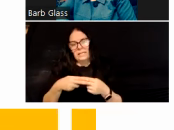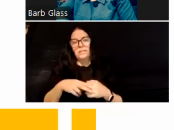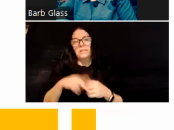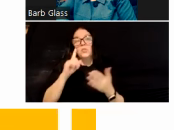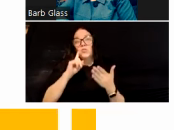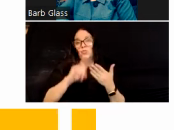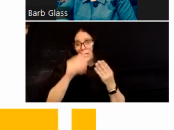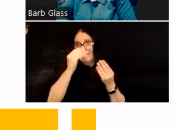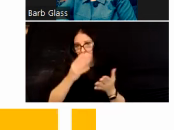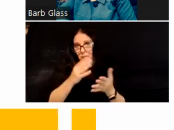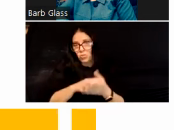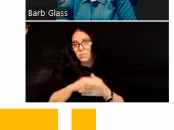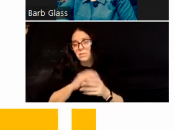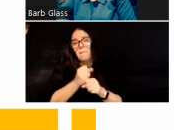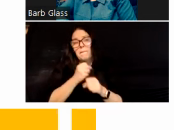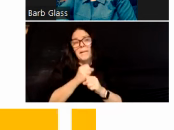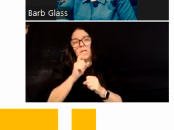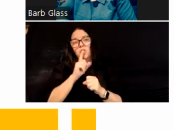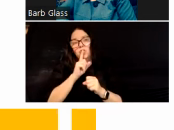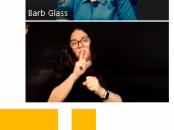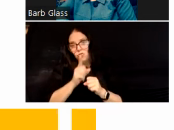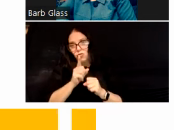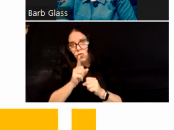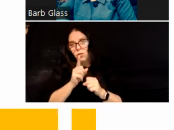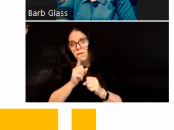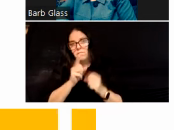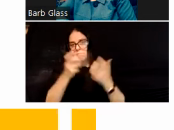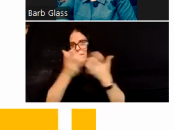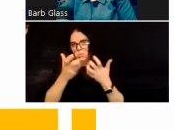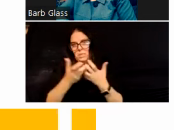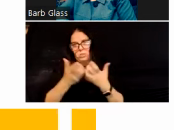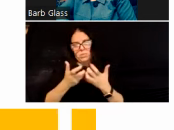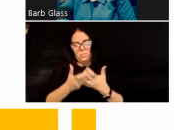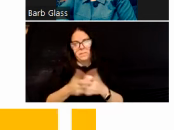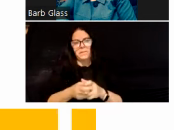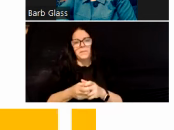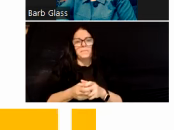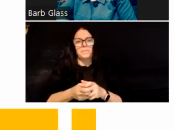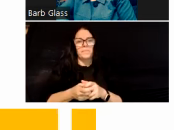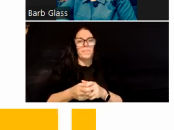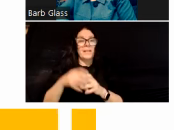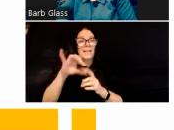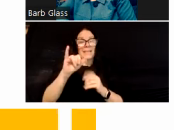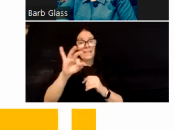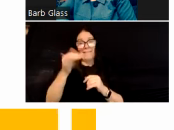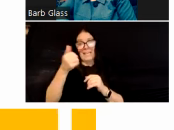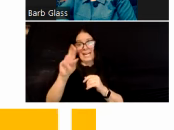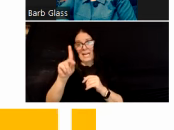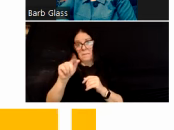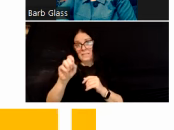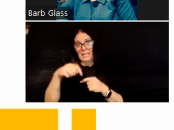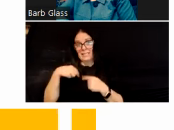information. Make sure, again, everything matches. If anything has been updated since they joined